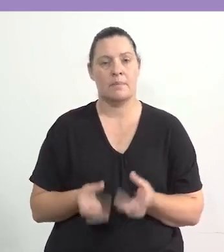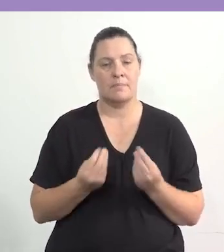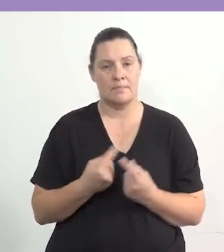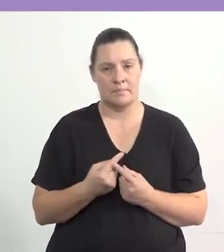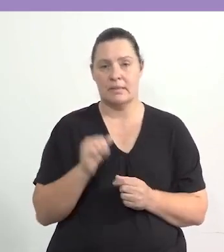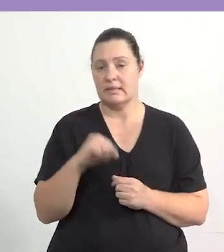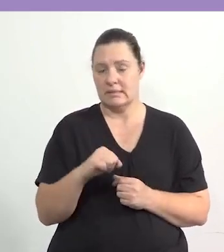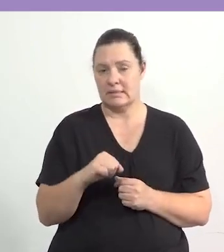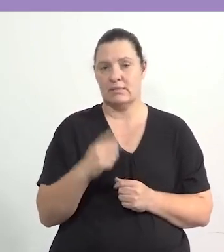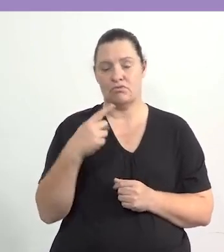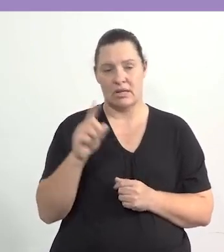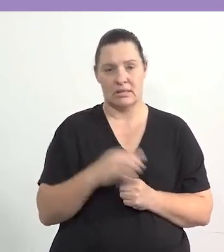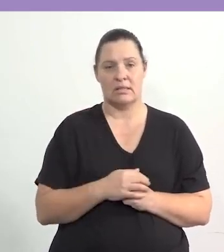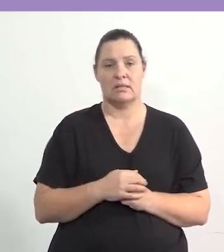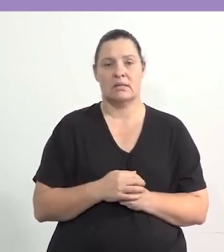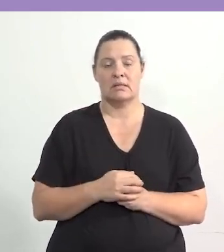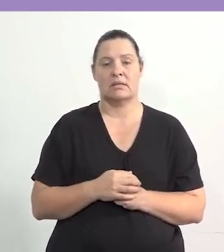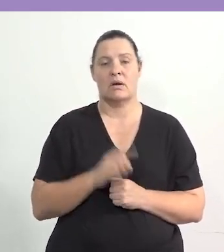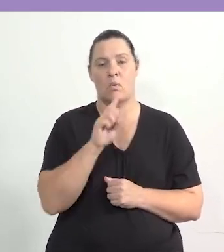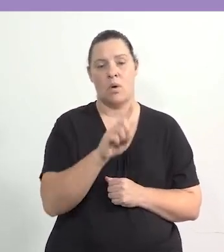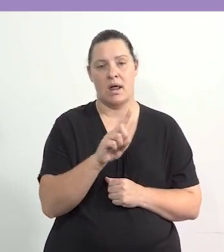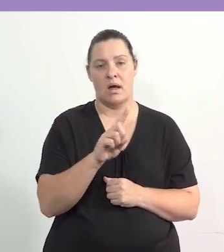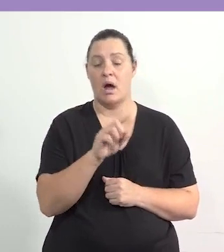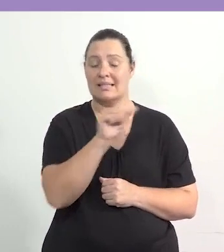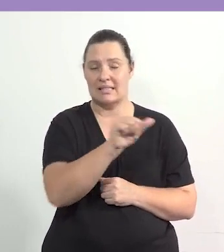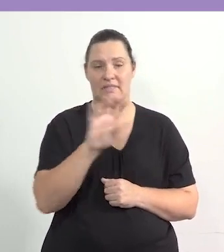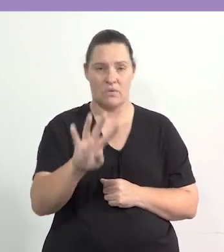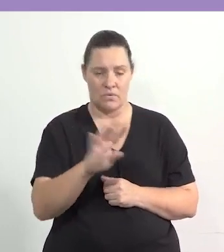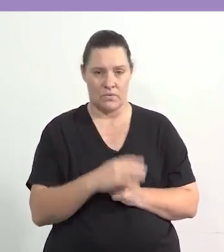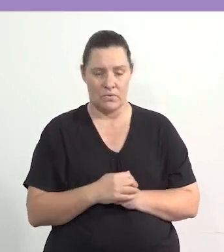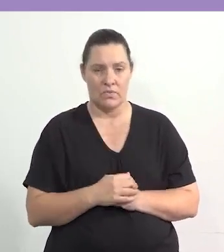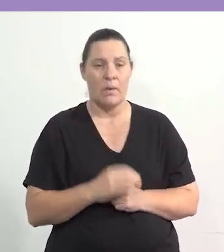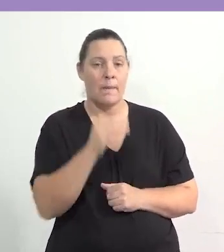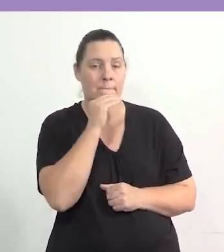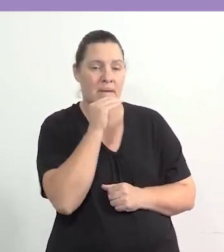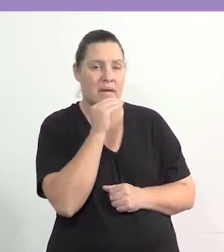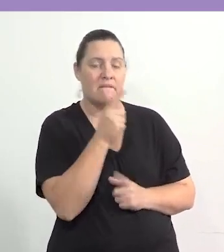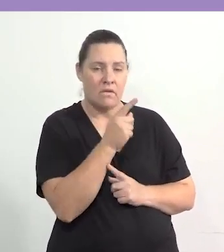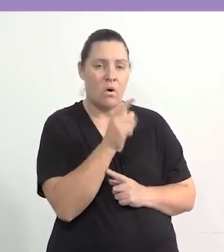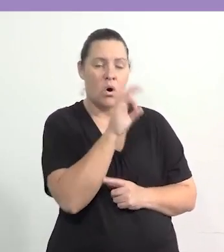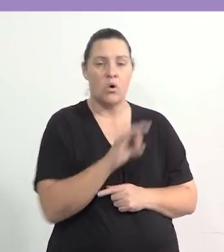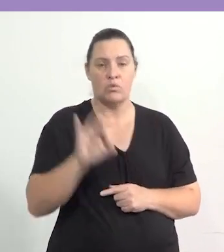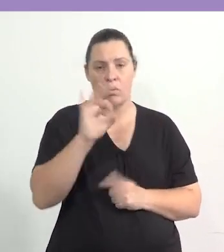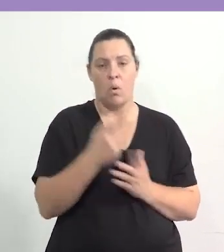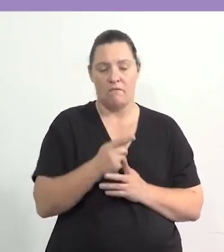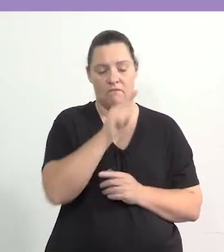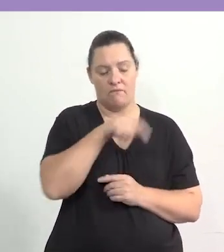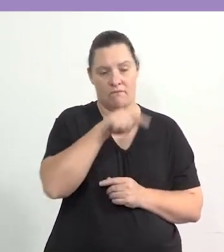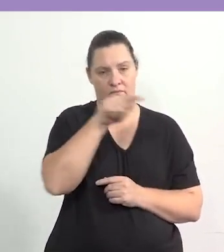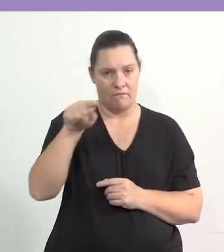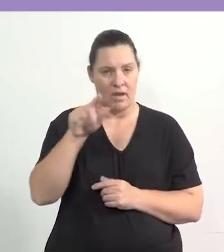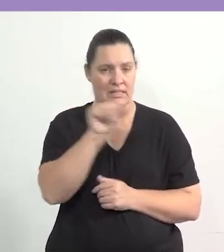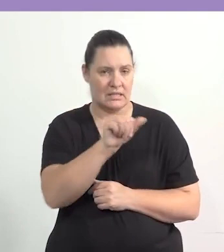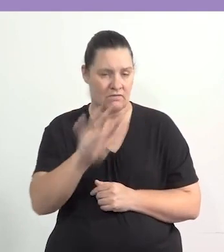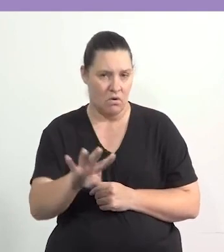gives me, yes, you have it, it is 64. So what does that mean for the cube root of